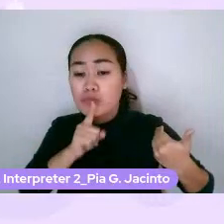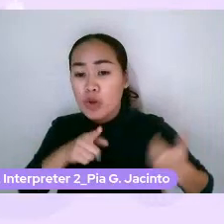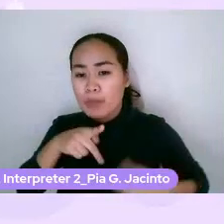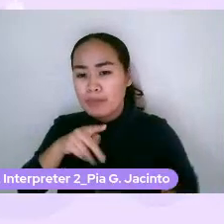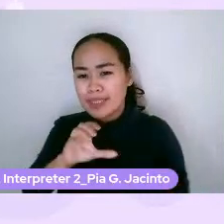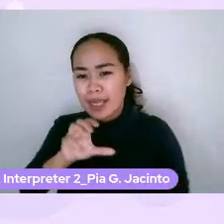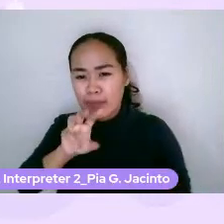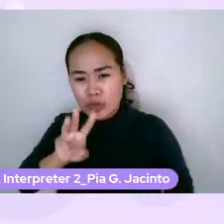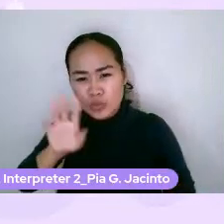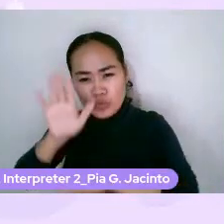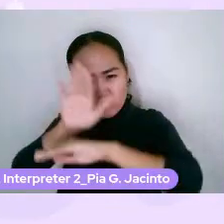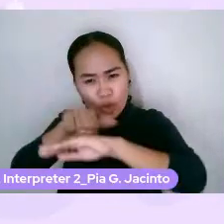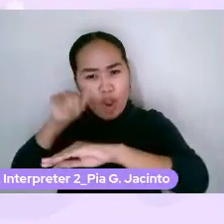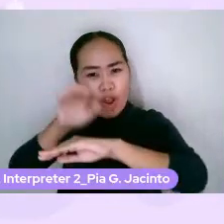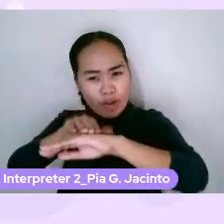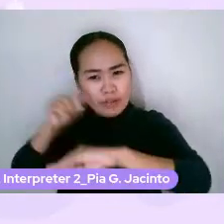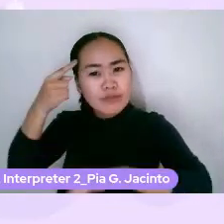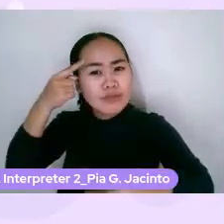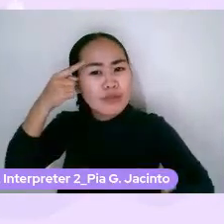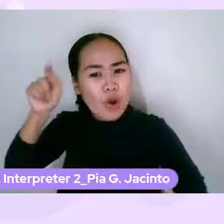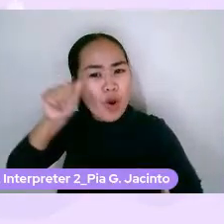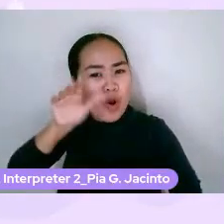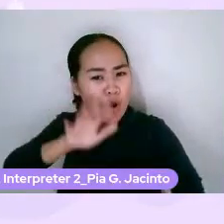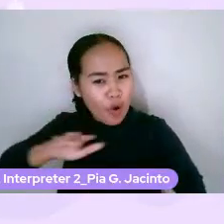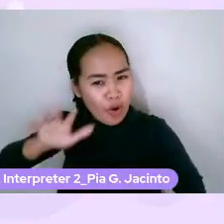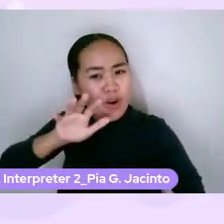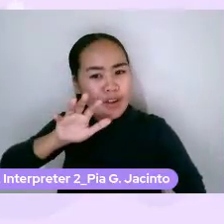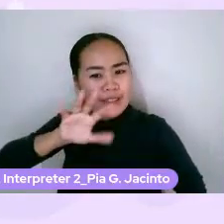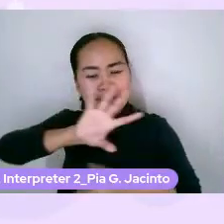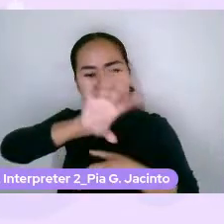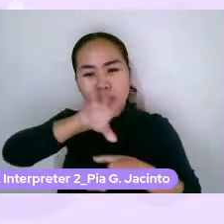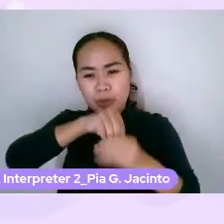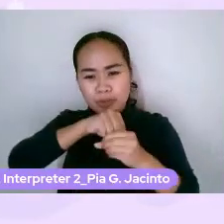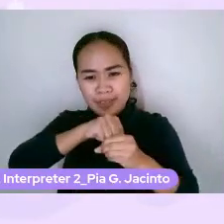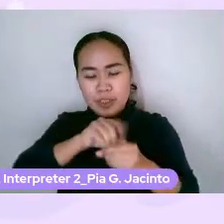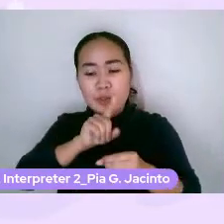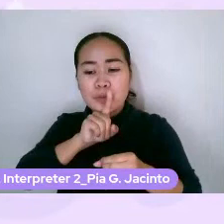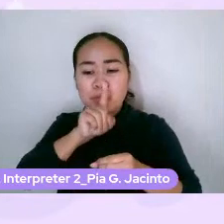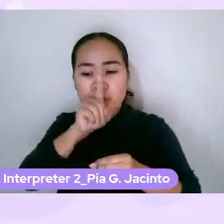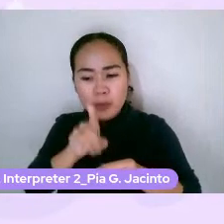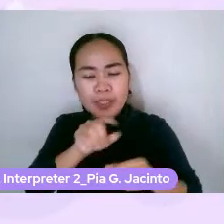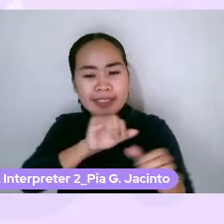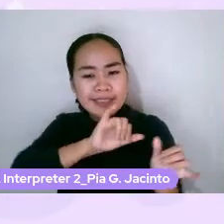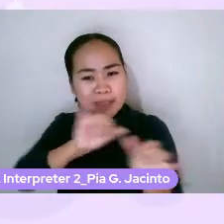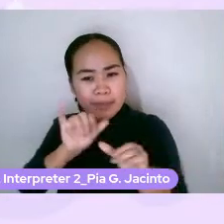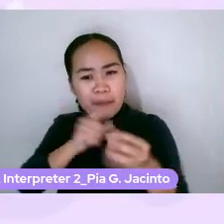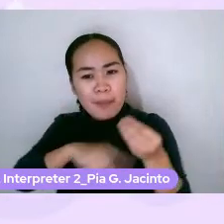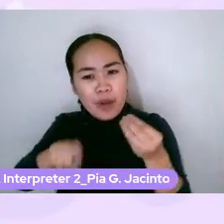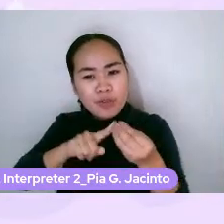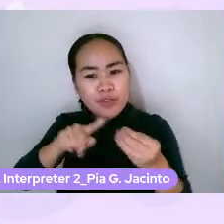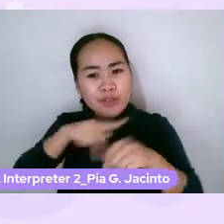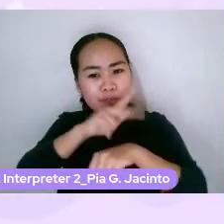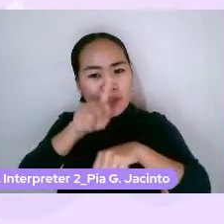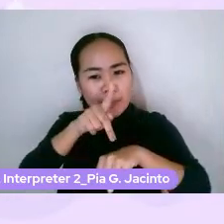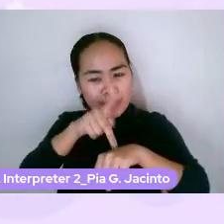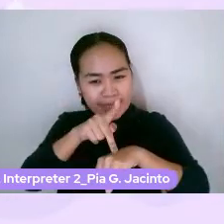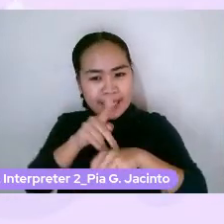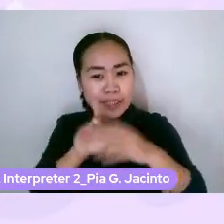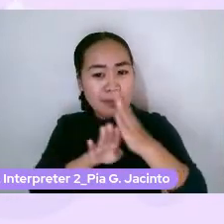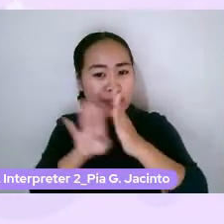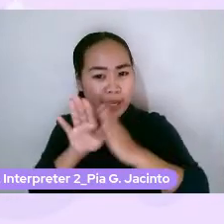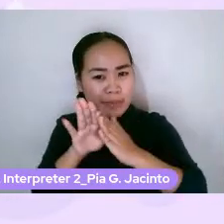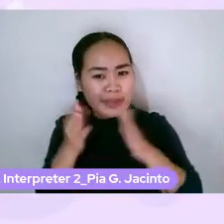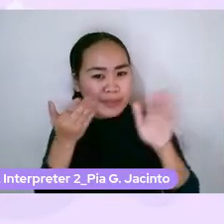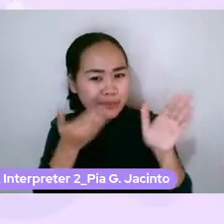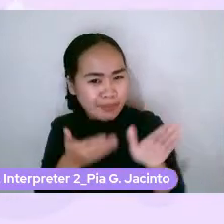for inclusivity in ICT. This is in line with the Digital Transformation Program under the Philippine Development Plan, which is seen